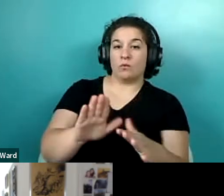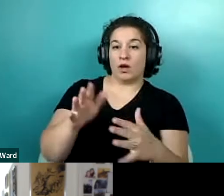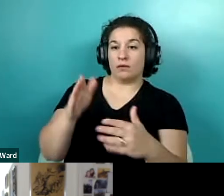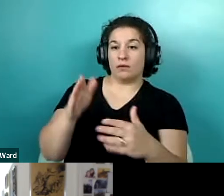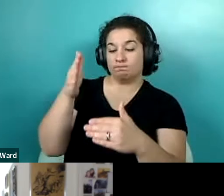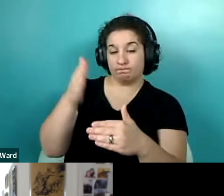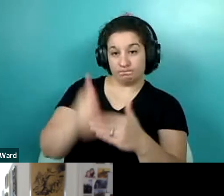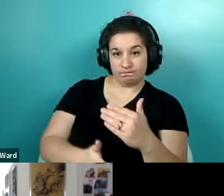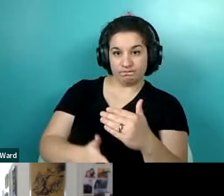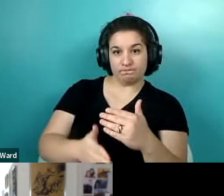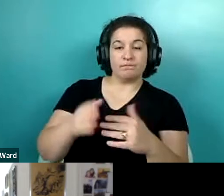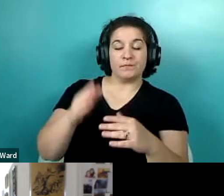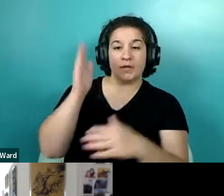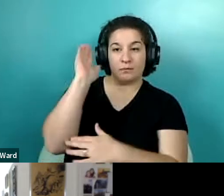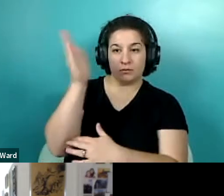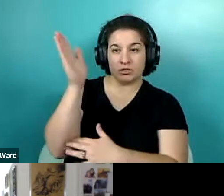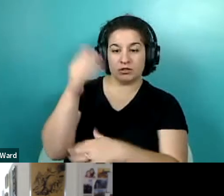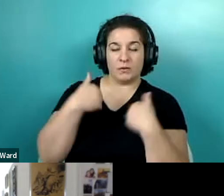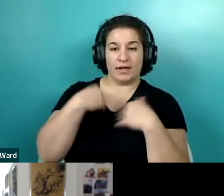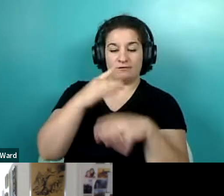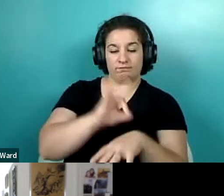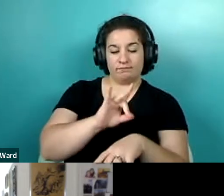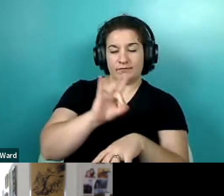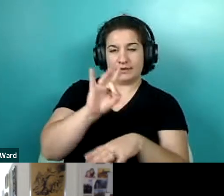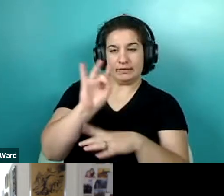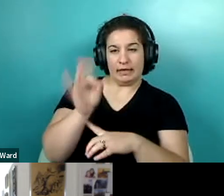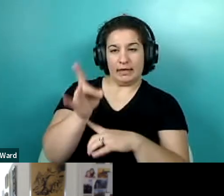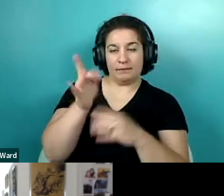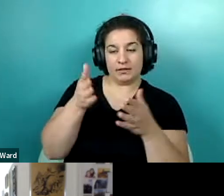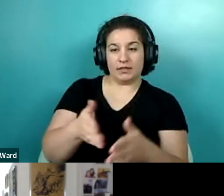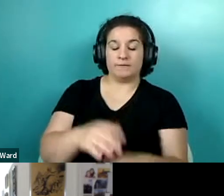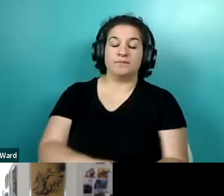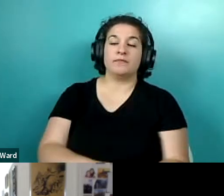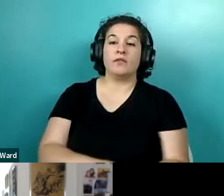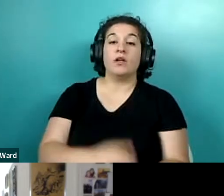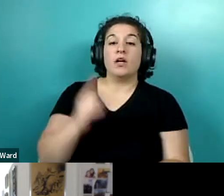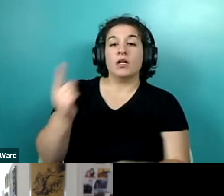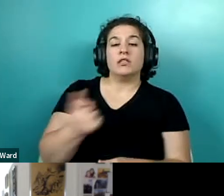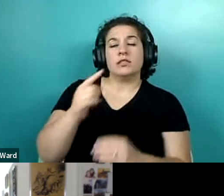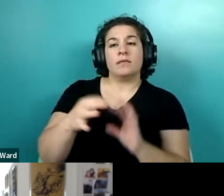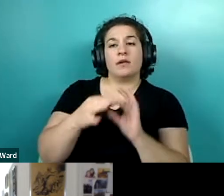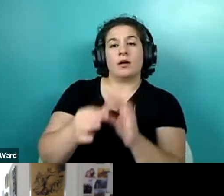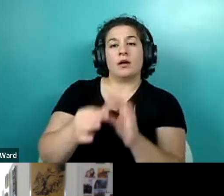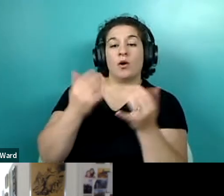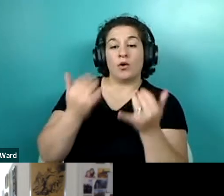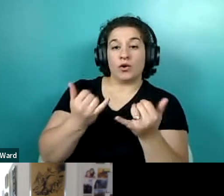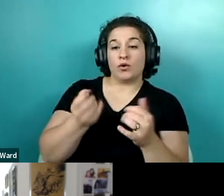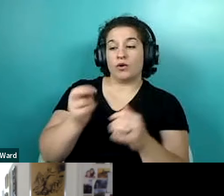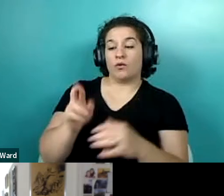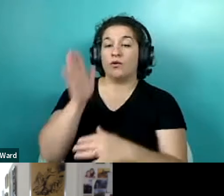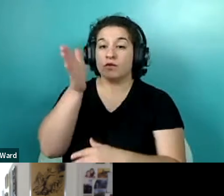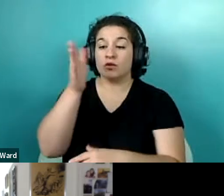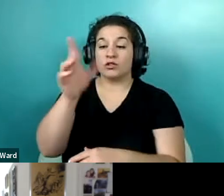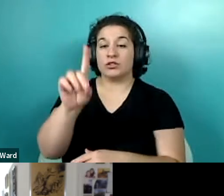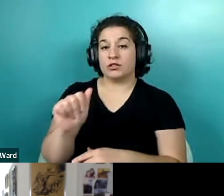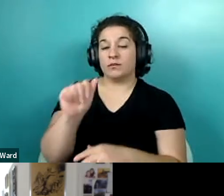left. Is there something about current or future work, disability work, that you